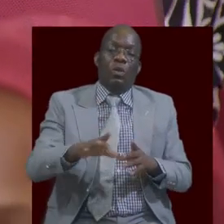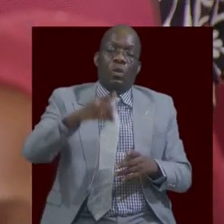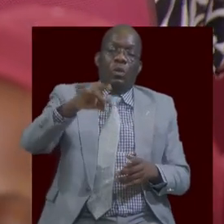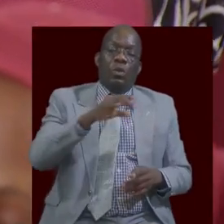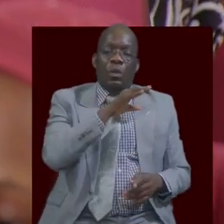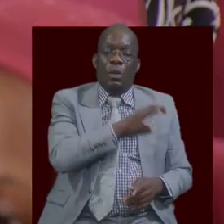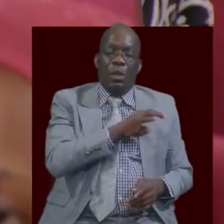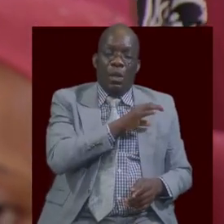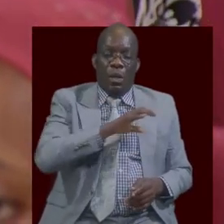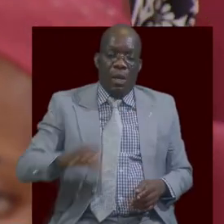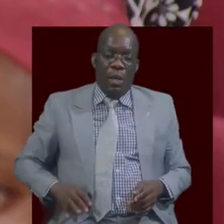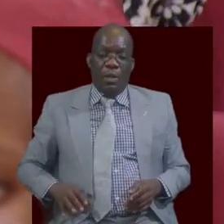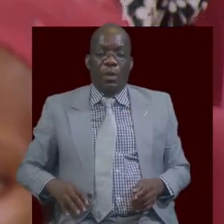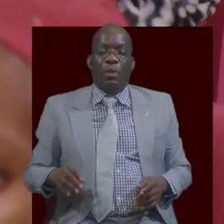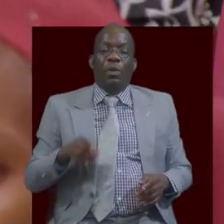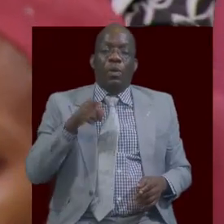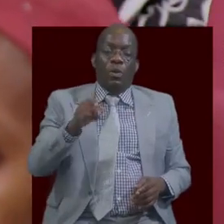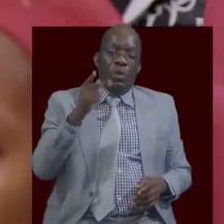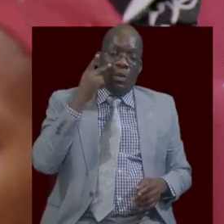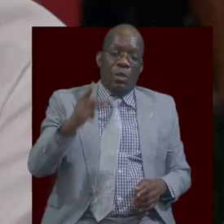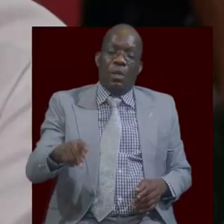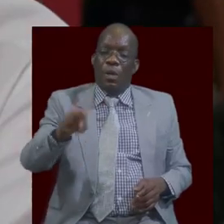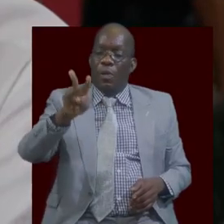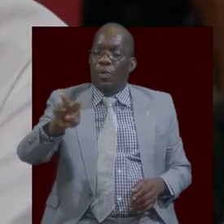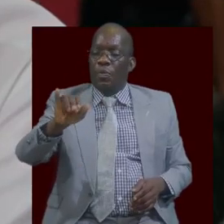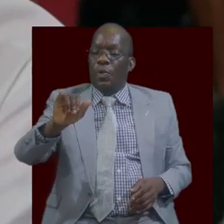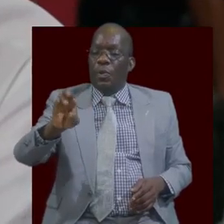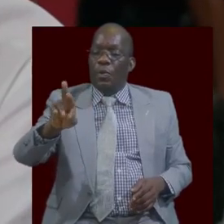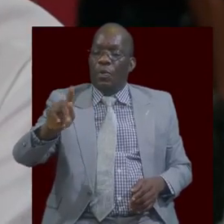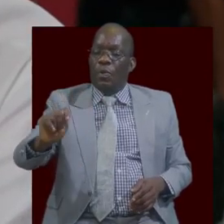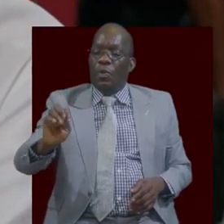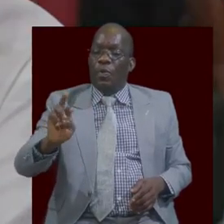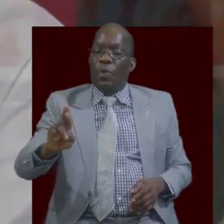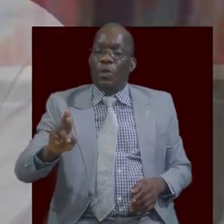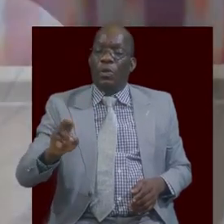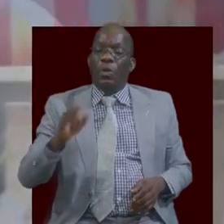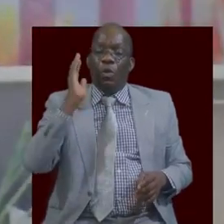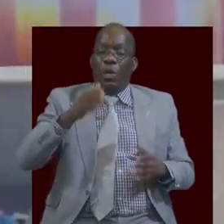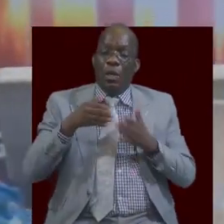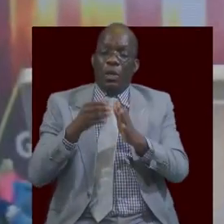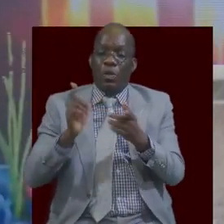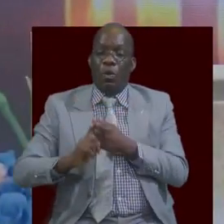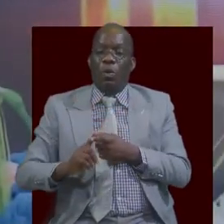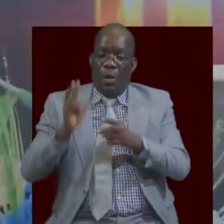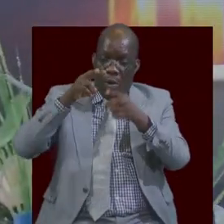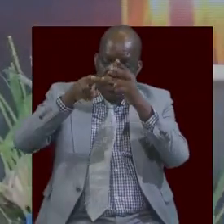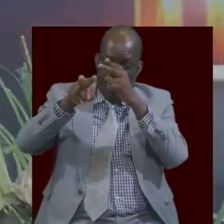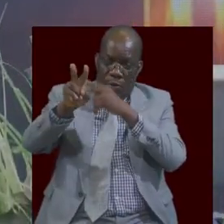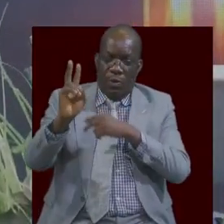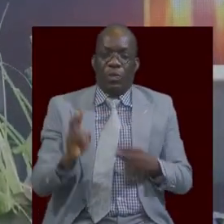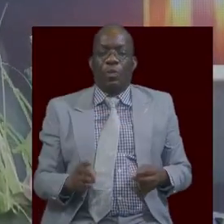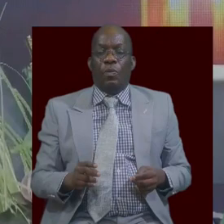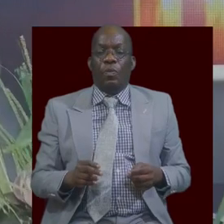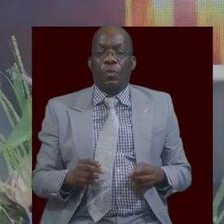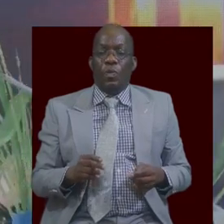then vision. Vision. You know, if you're going through life just looking down, you'll